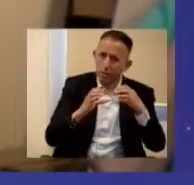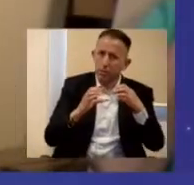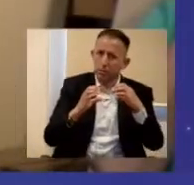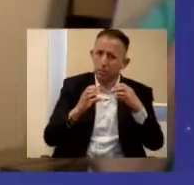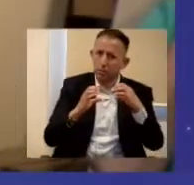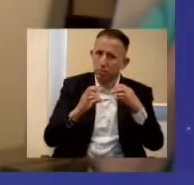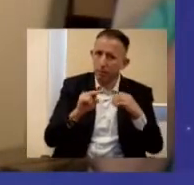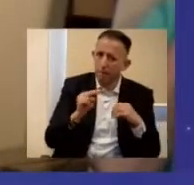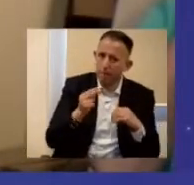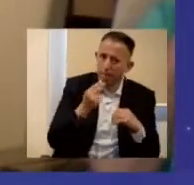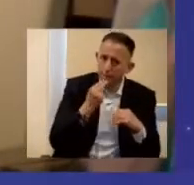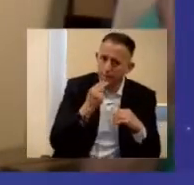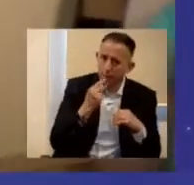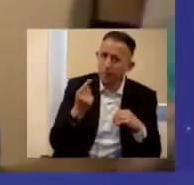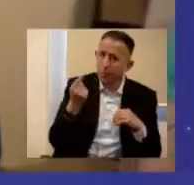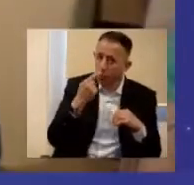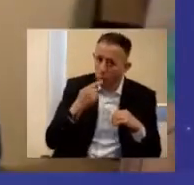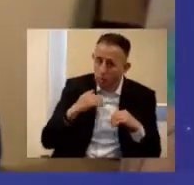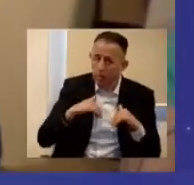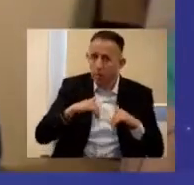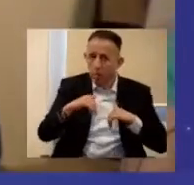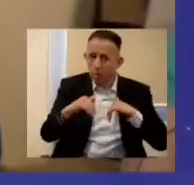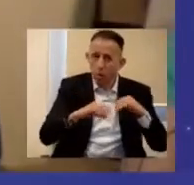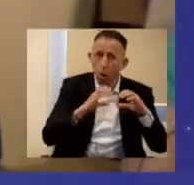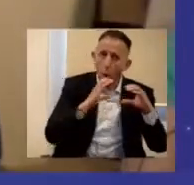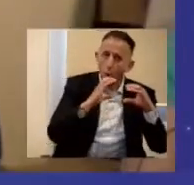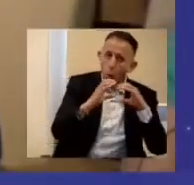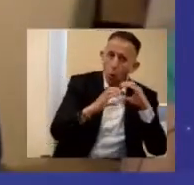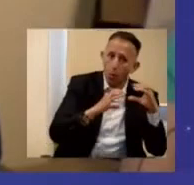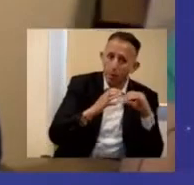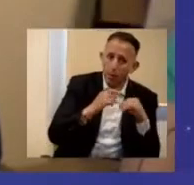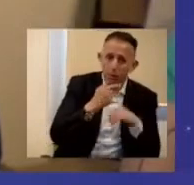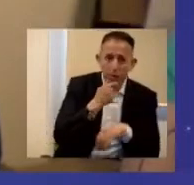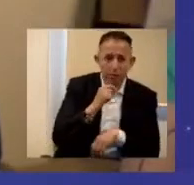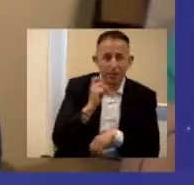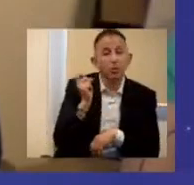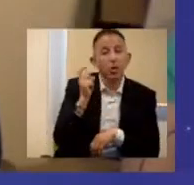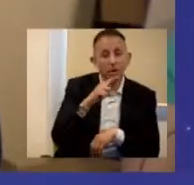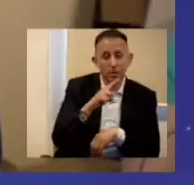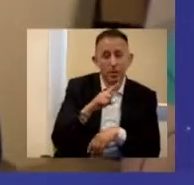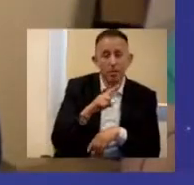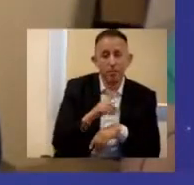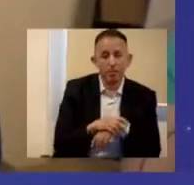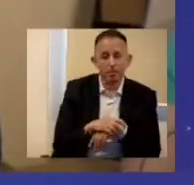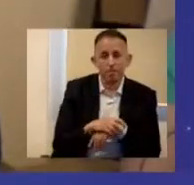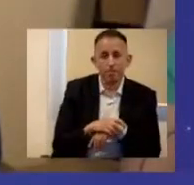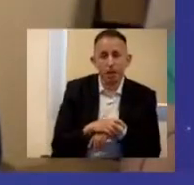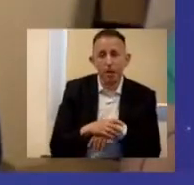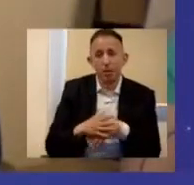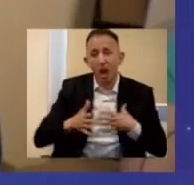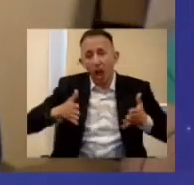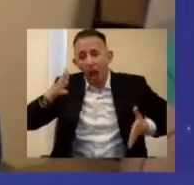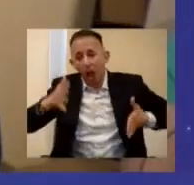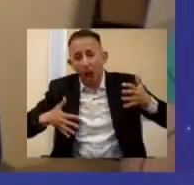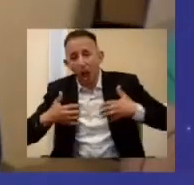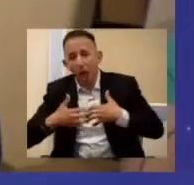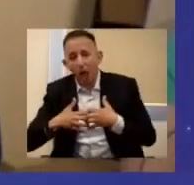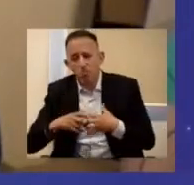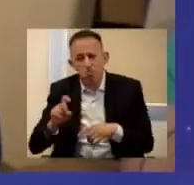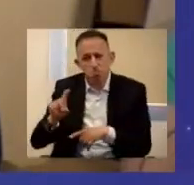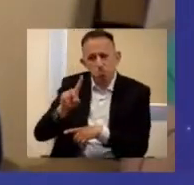According to your presentation, if we can employ artificial intelligence well, it will serve